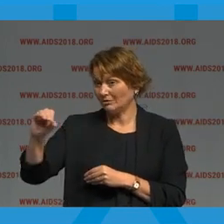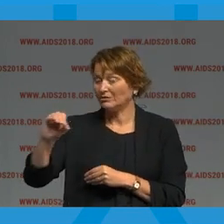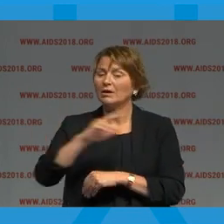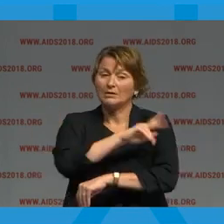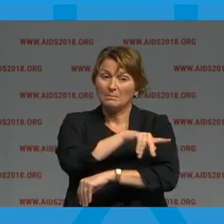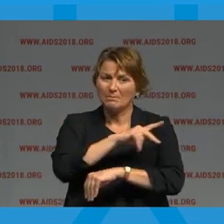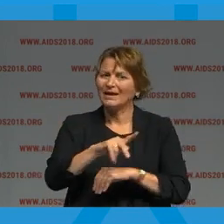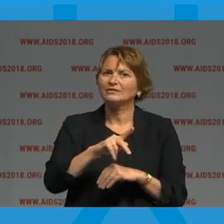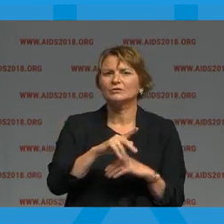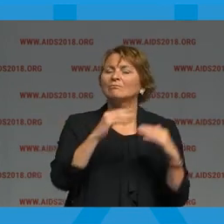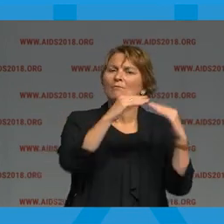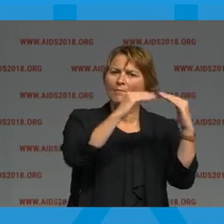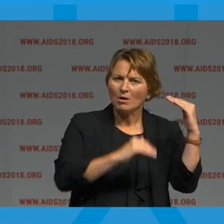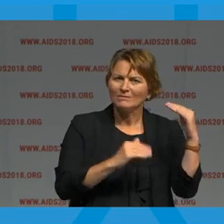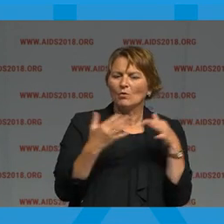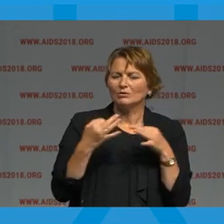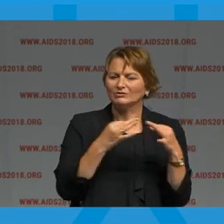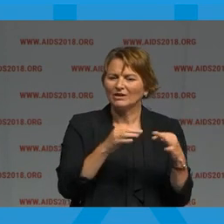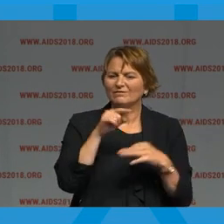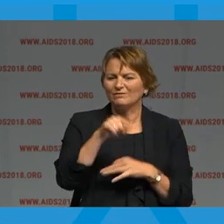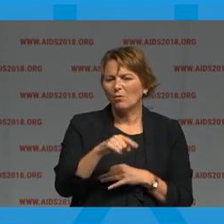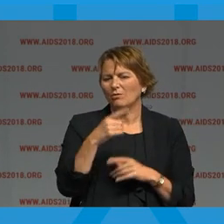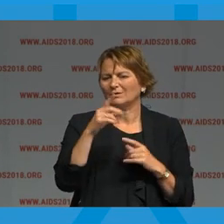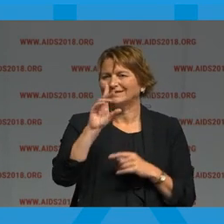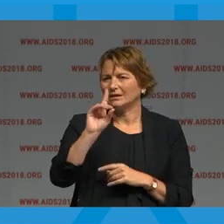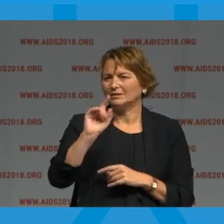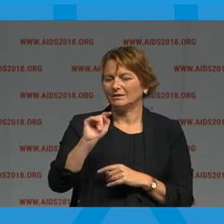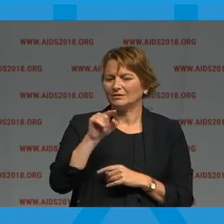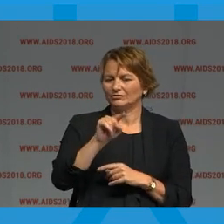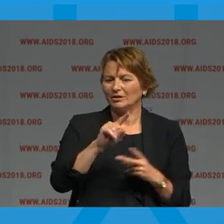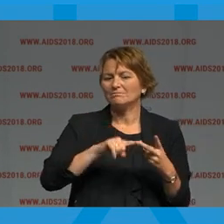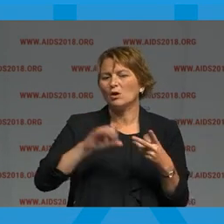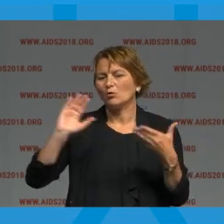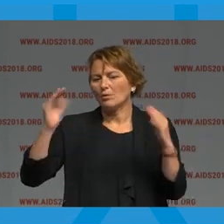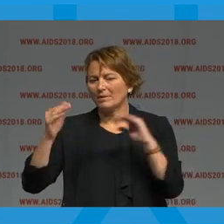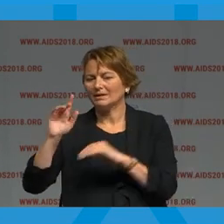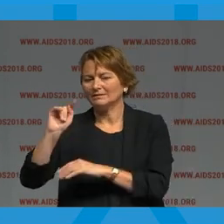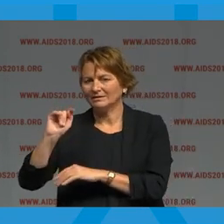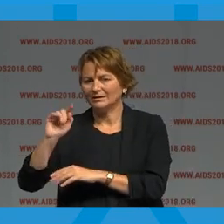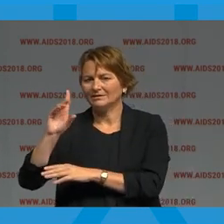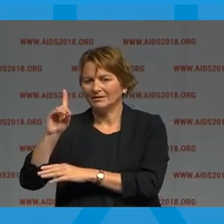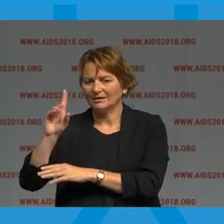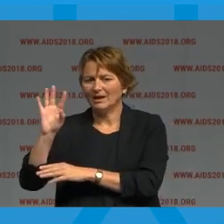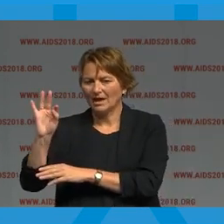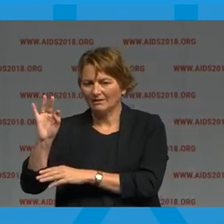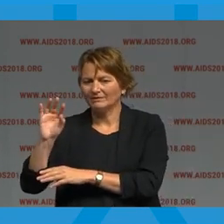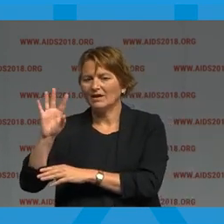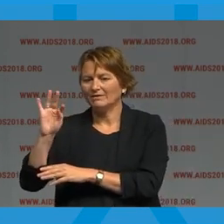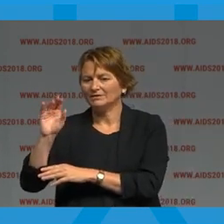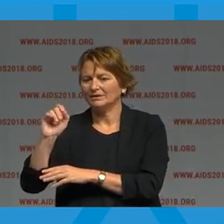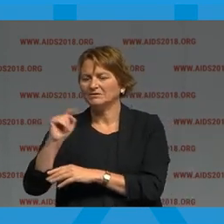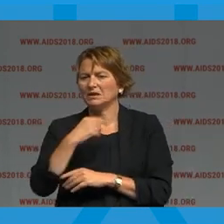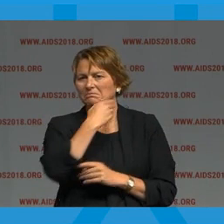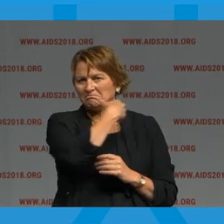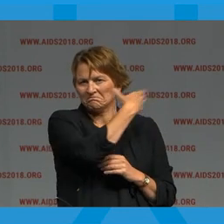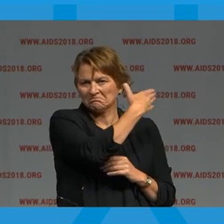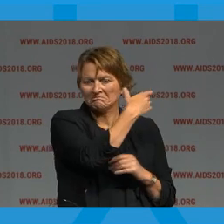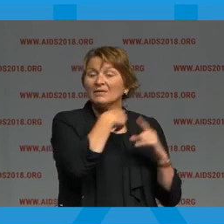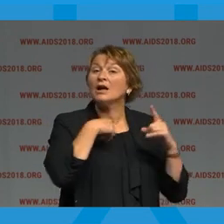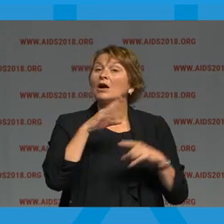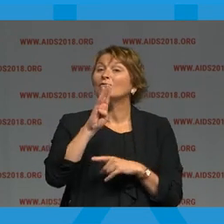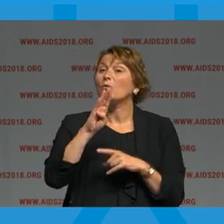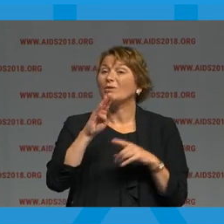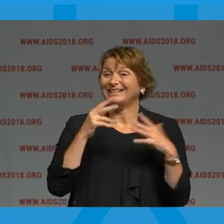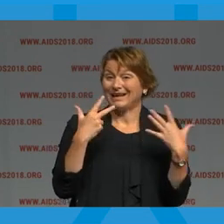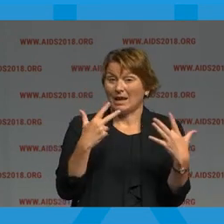for the strategy of dolutegravir 3TC when compared to dolutegravir plus tenofovir FTC at 48 weeks, and we will